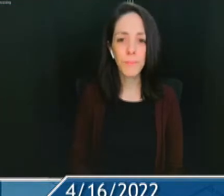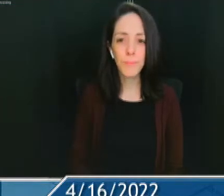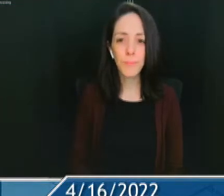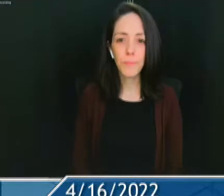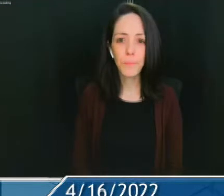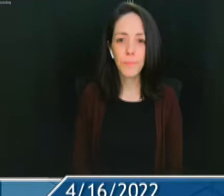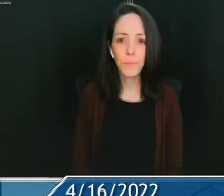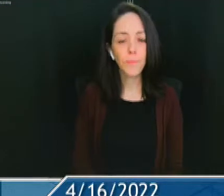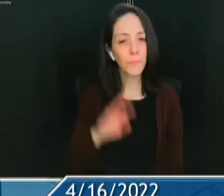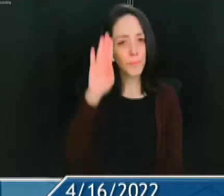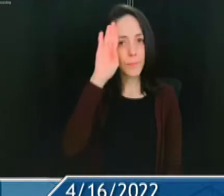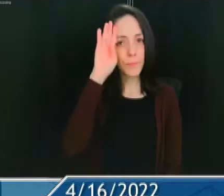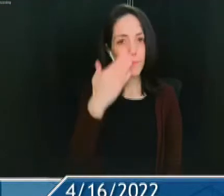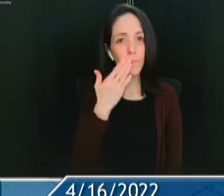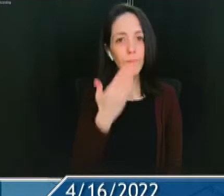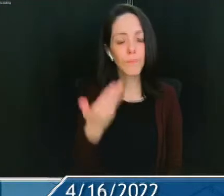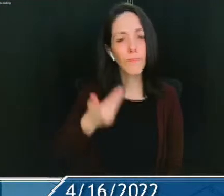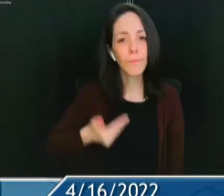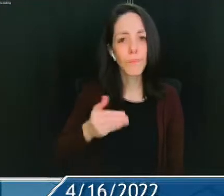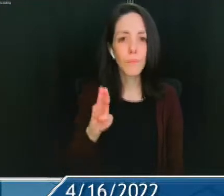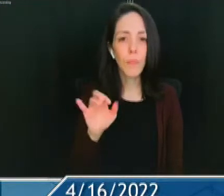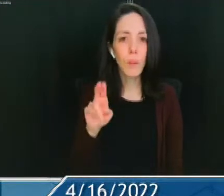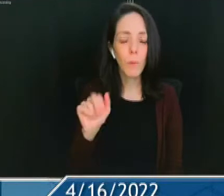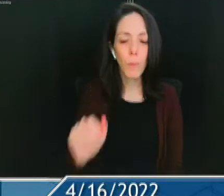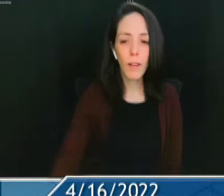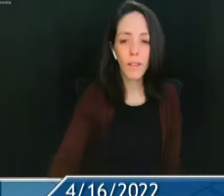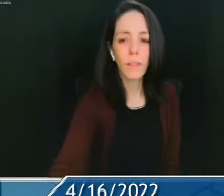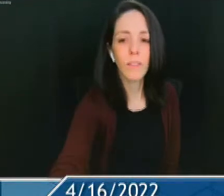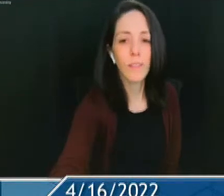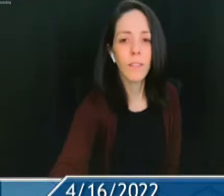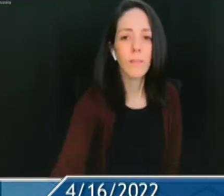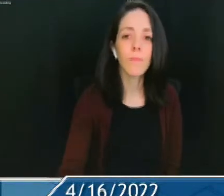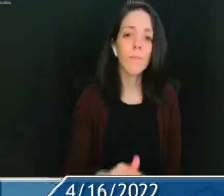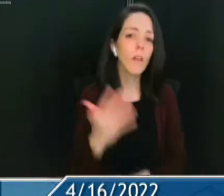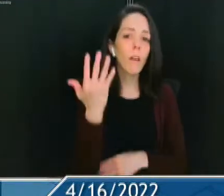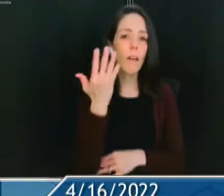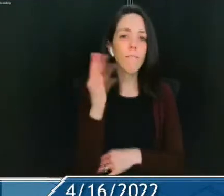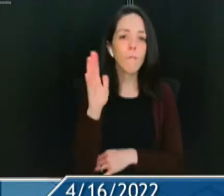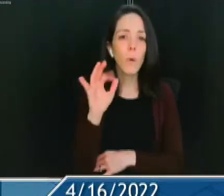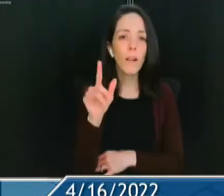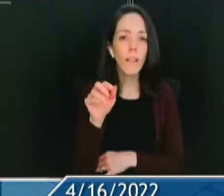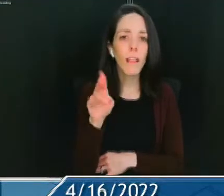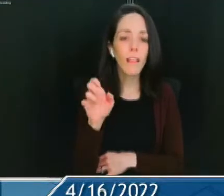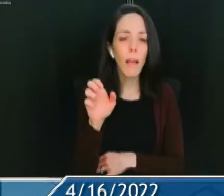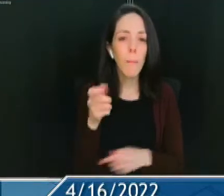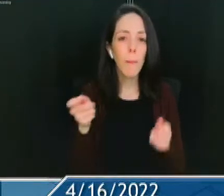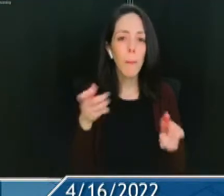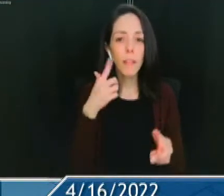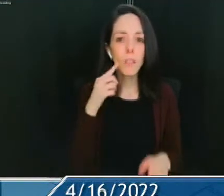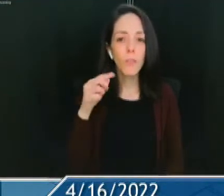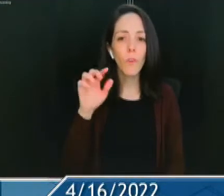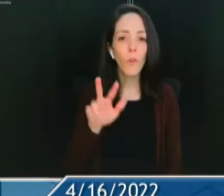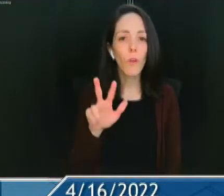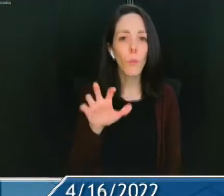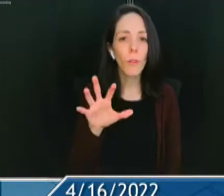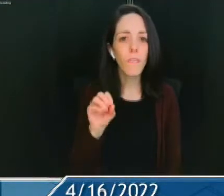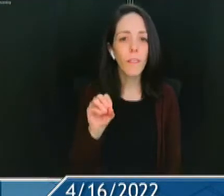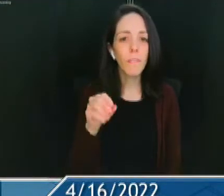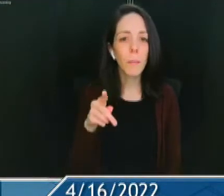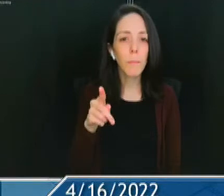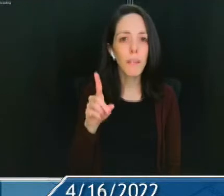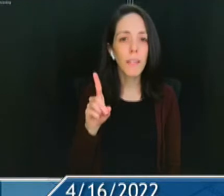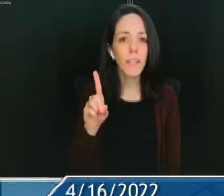Good morning. My name is Brenna Bell, and I am the Forest Climate Manager for 350 PDX. Last summer, more than 60 people died from